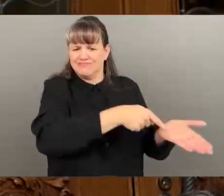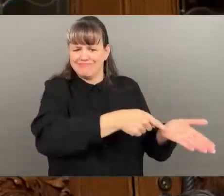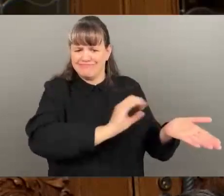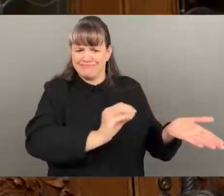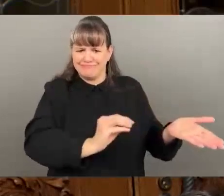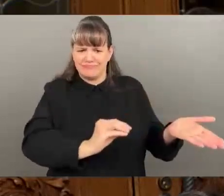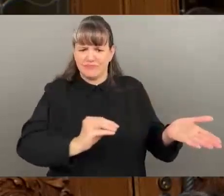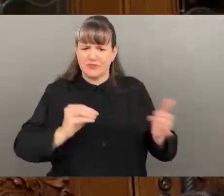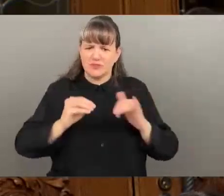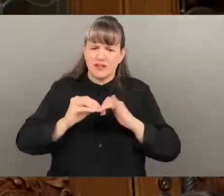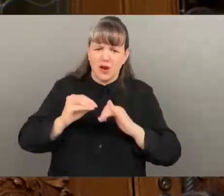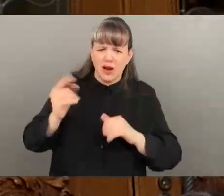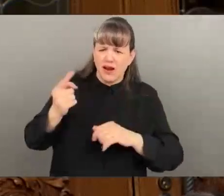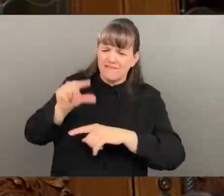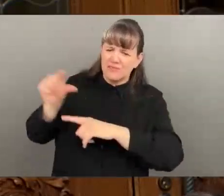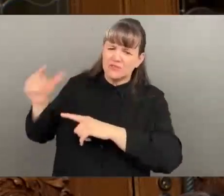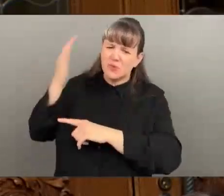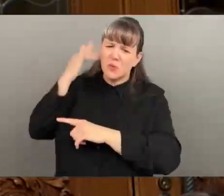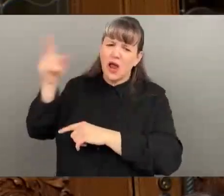glossy self-help brochure?